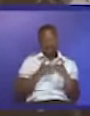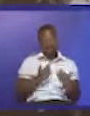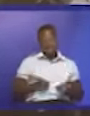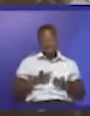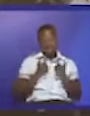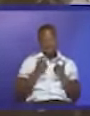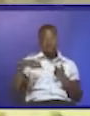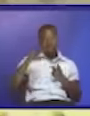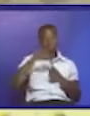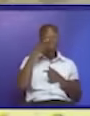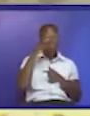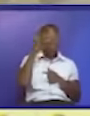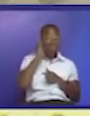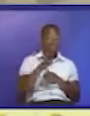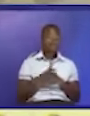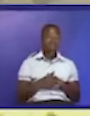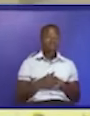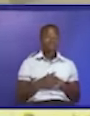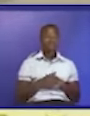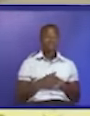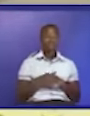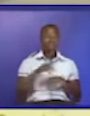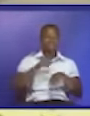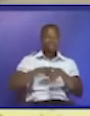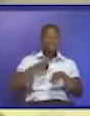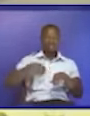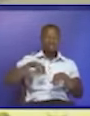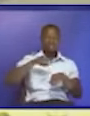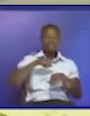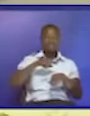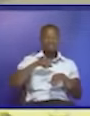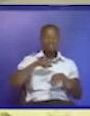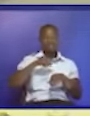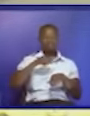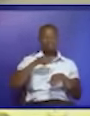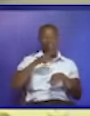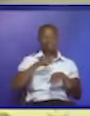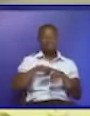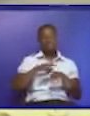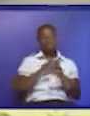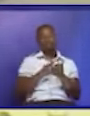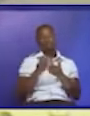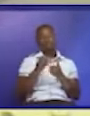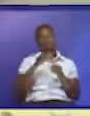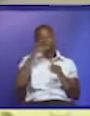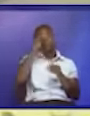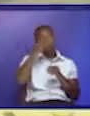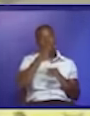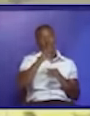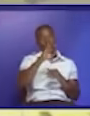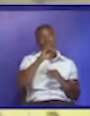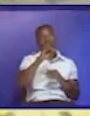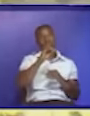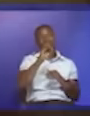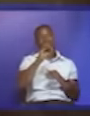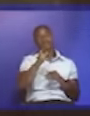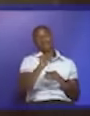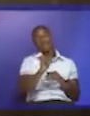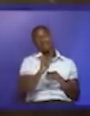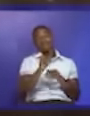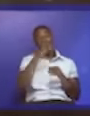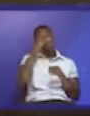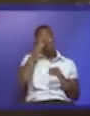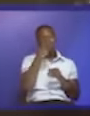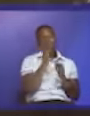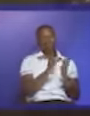will see it. It's a time will fail me to talk of men like Gideon and Jephthah and Barak. Men who through